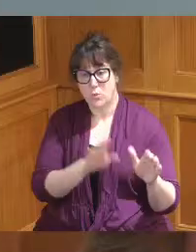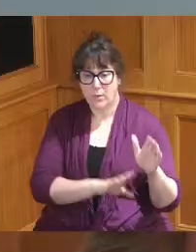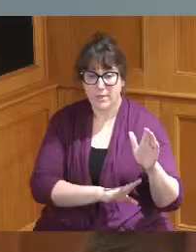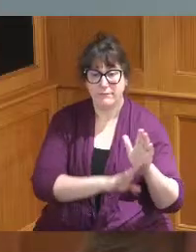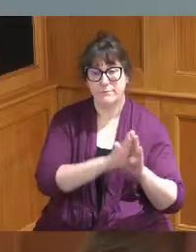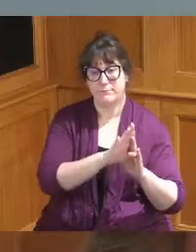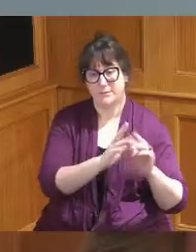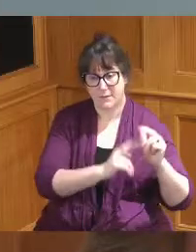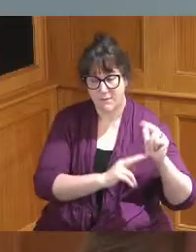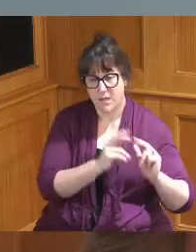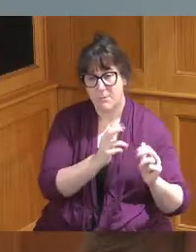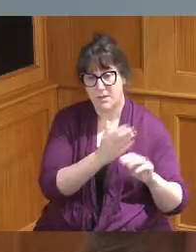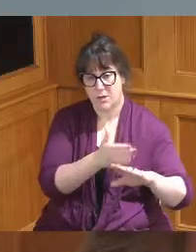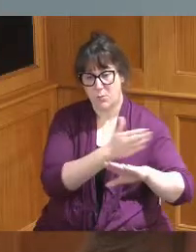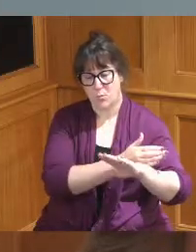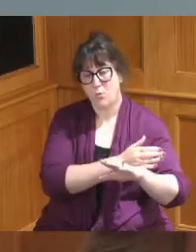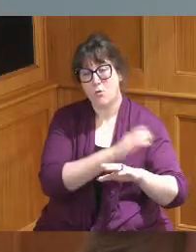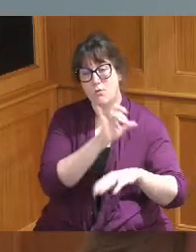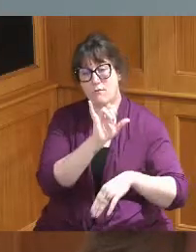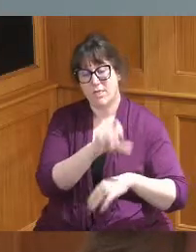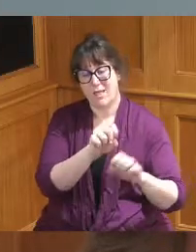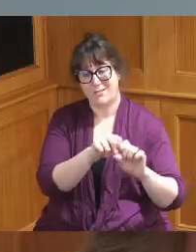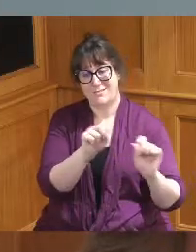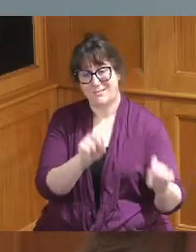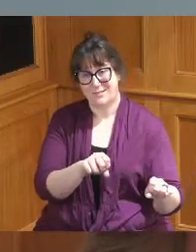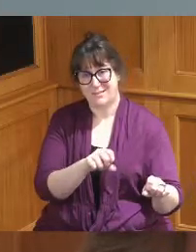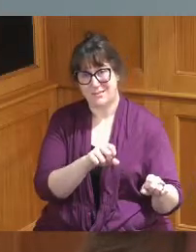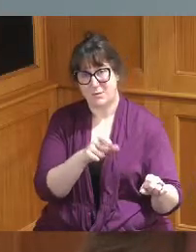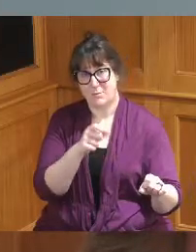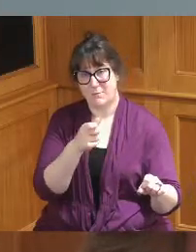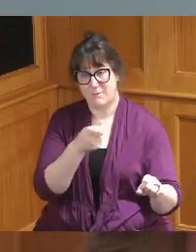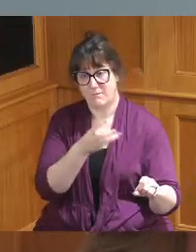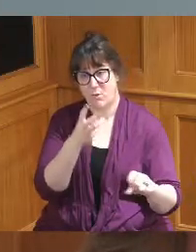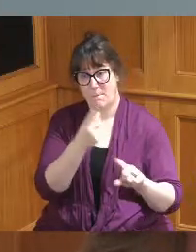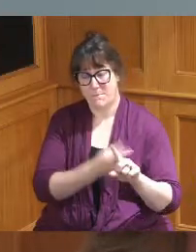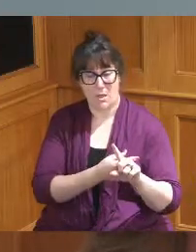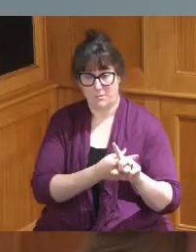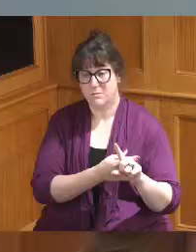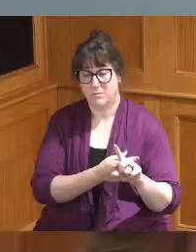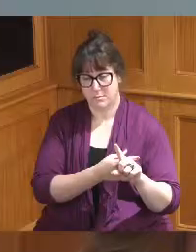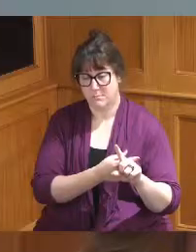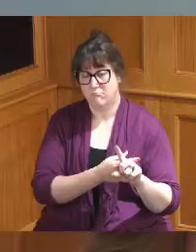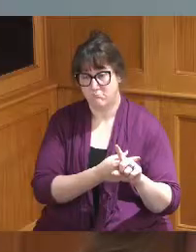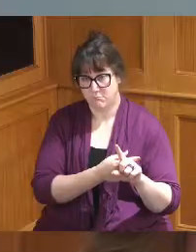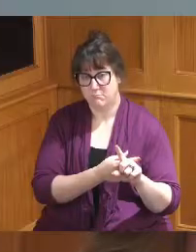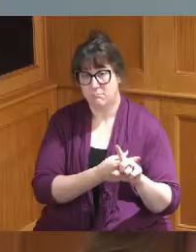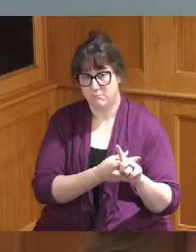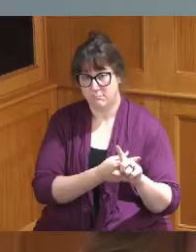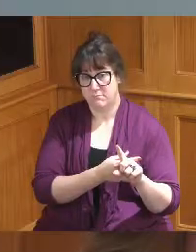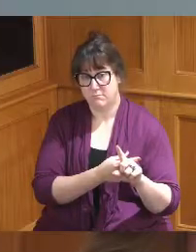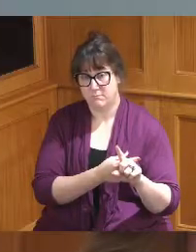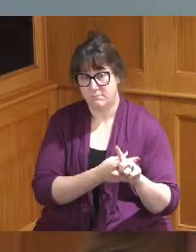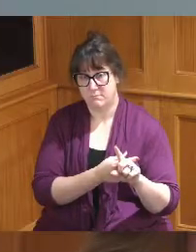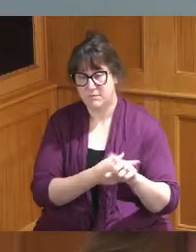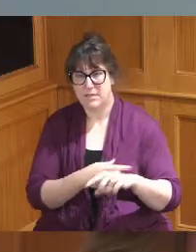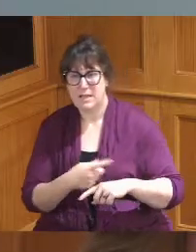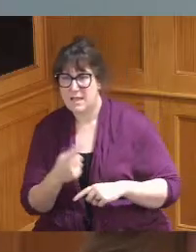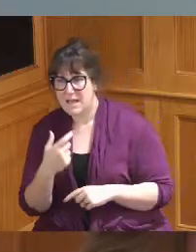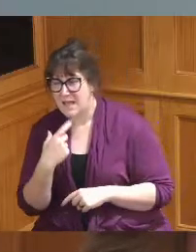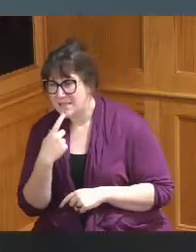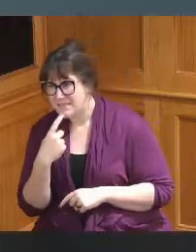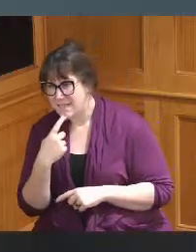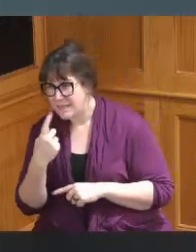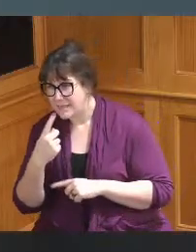and improve the conditions in our system in the next couple months. I said the end date. How long do you